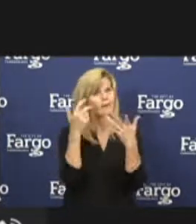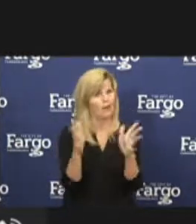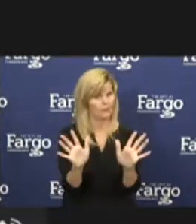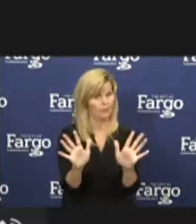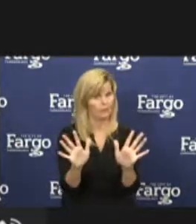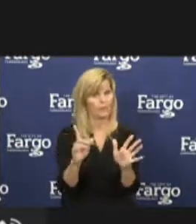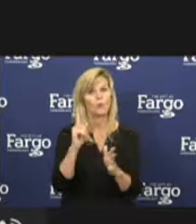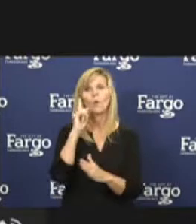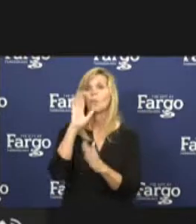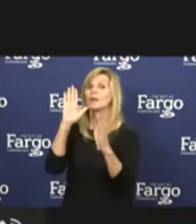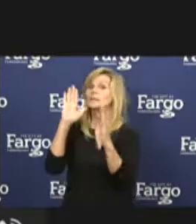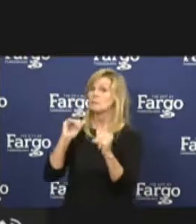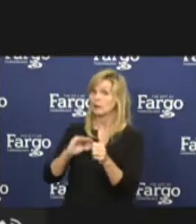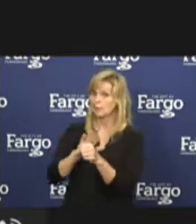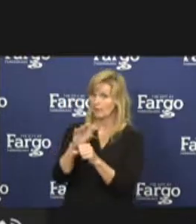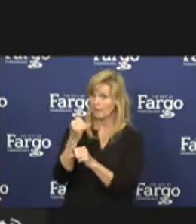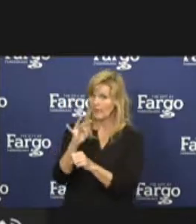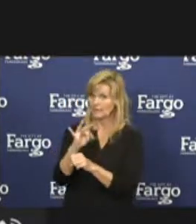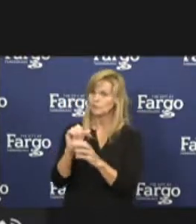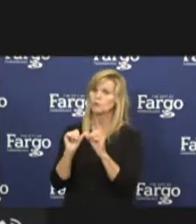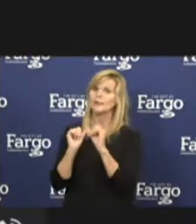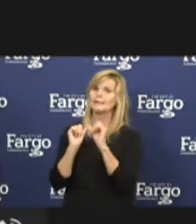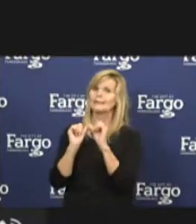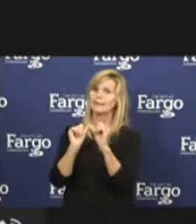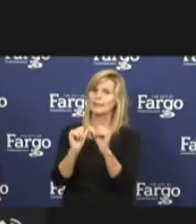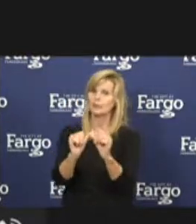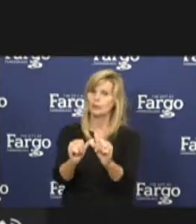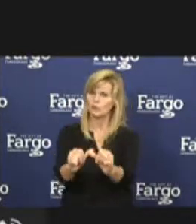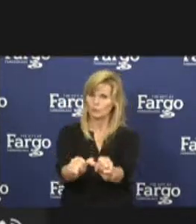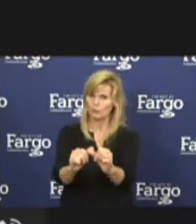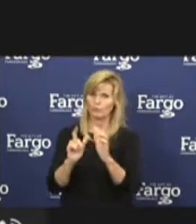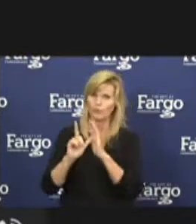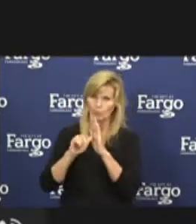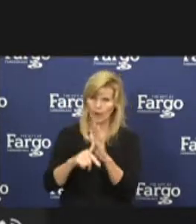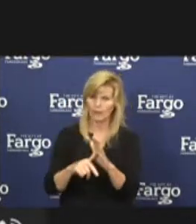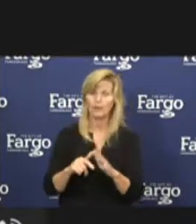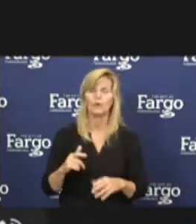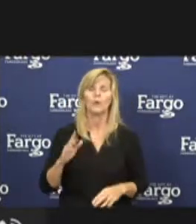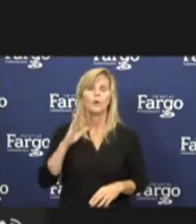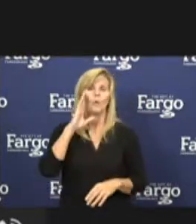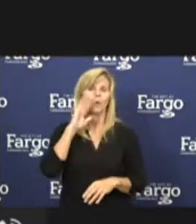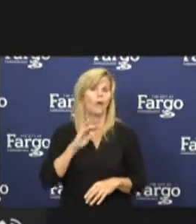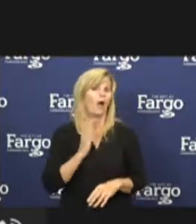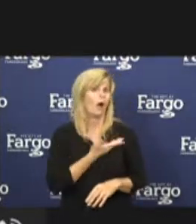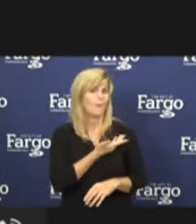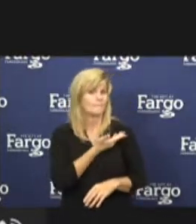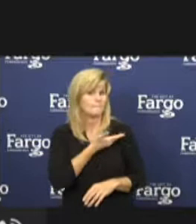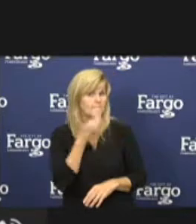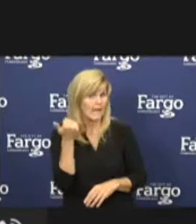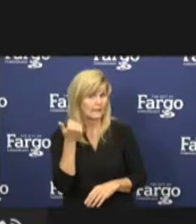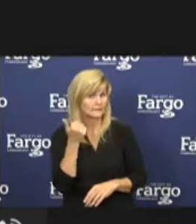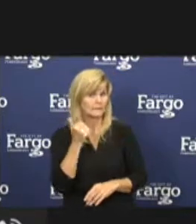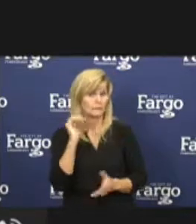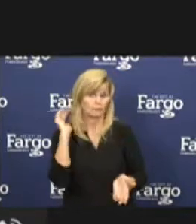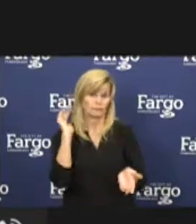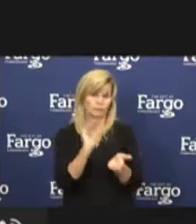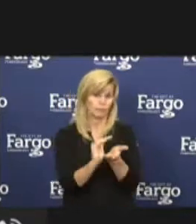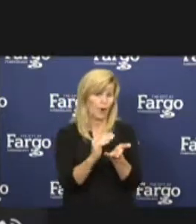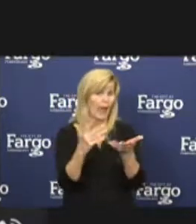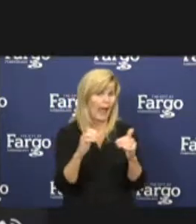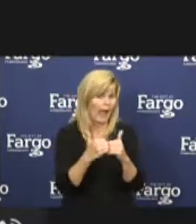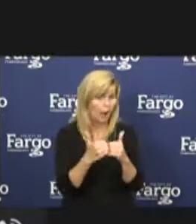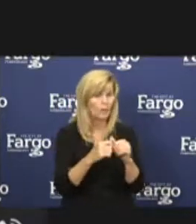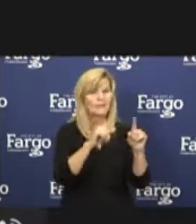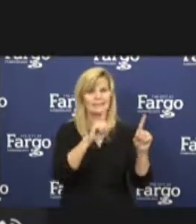expect COVID-19 to be with us for a while, and we know one of our best defenses is increased testing.